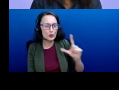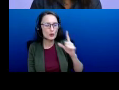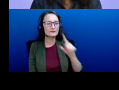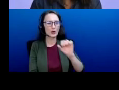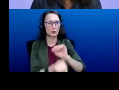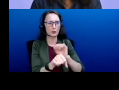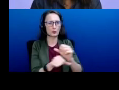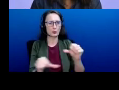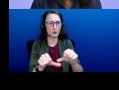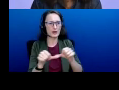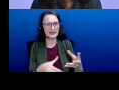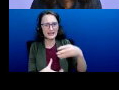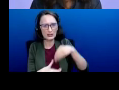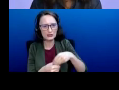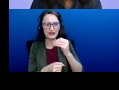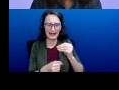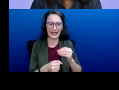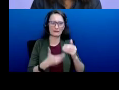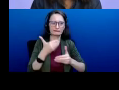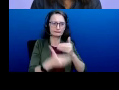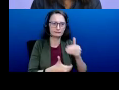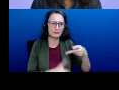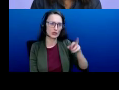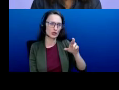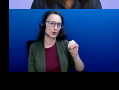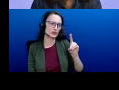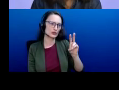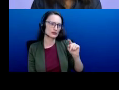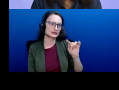and advocate for yourself. There are some tips there.